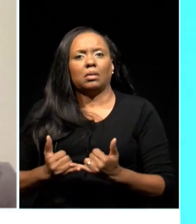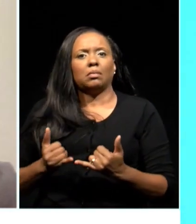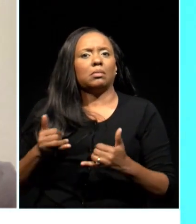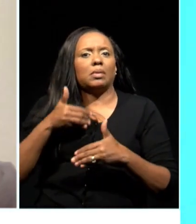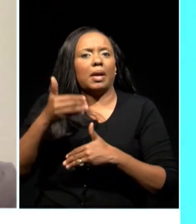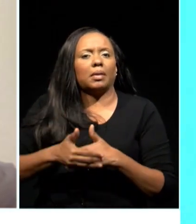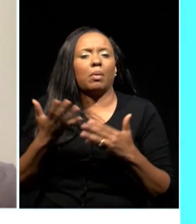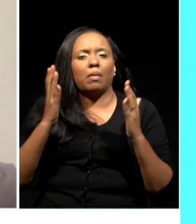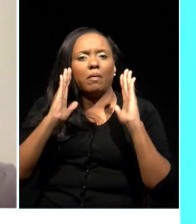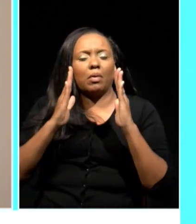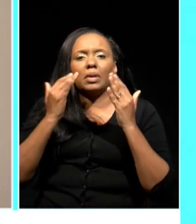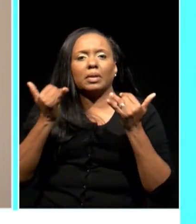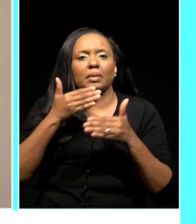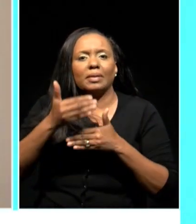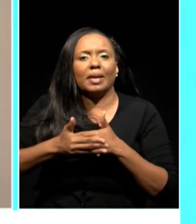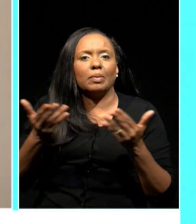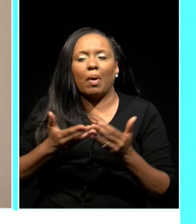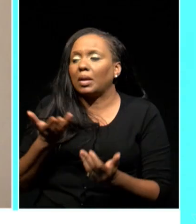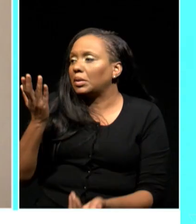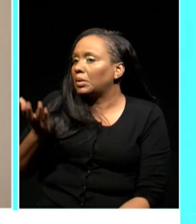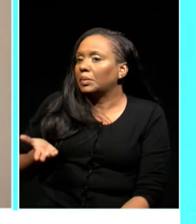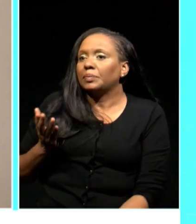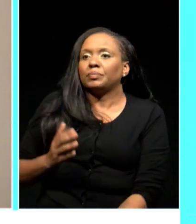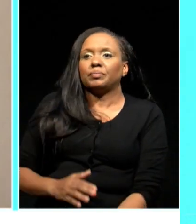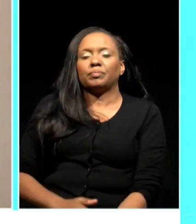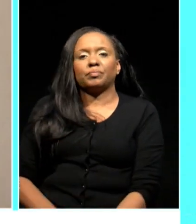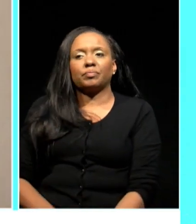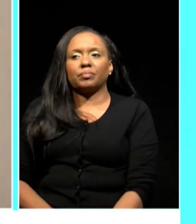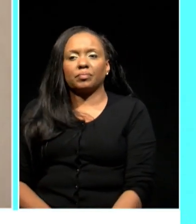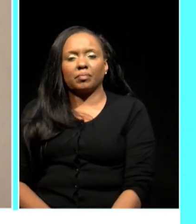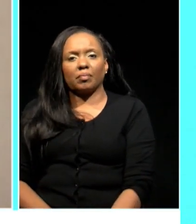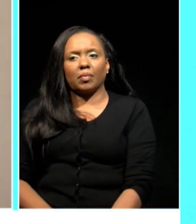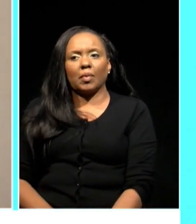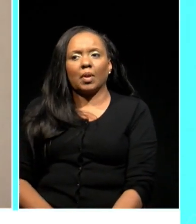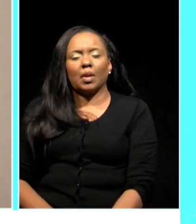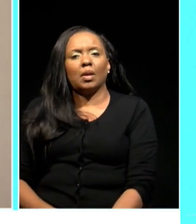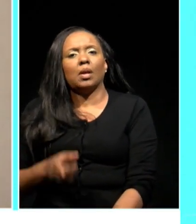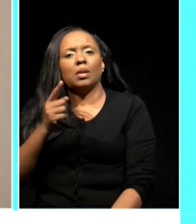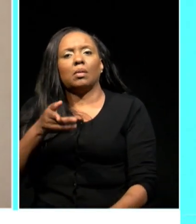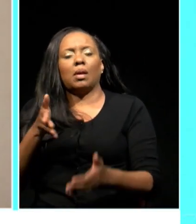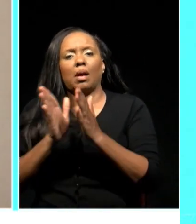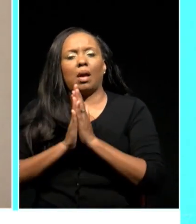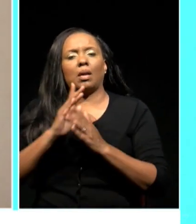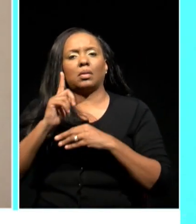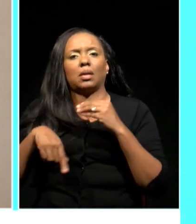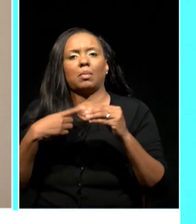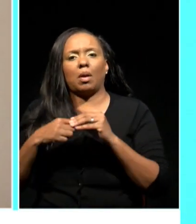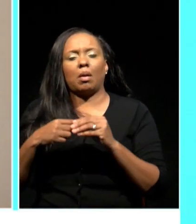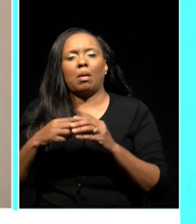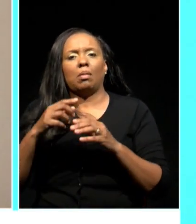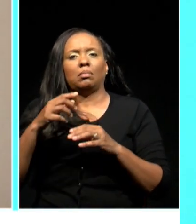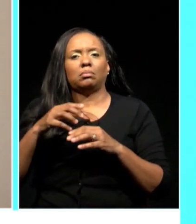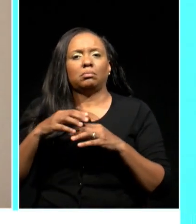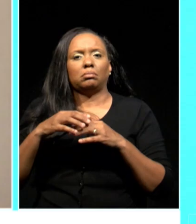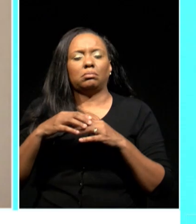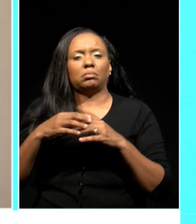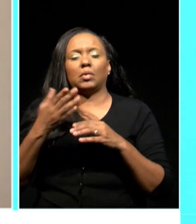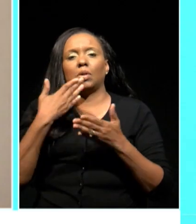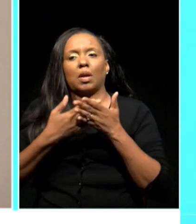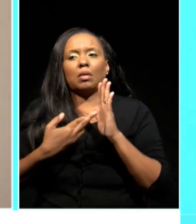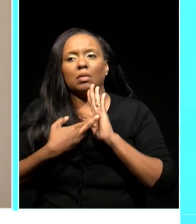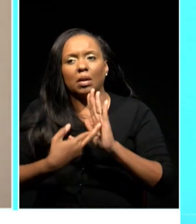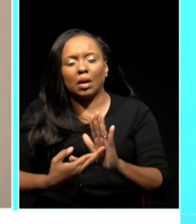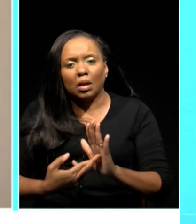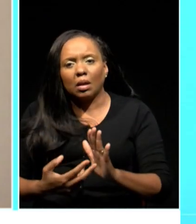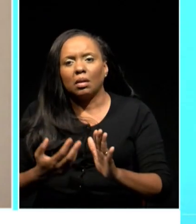mandate? Julie asked about proportional representation, and Dr. Bell, in essence, said that tampering the Constitution can have